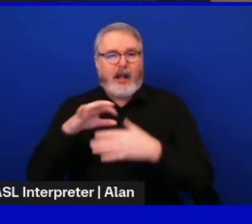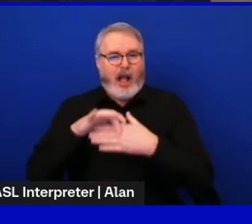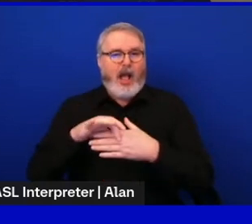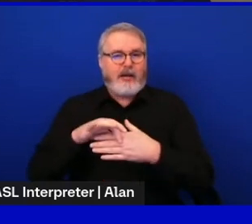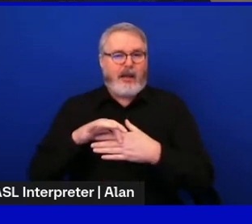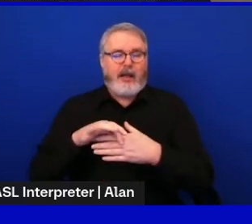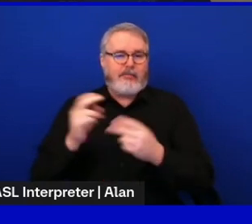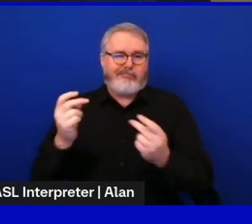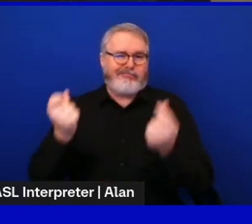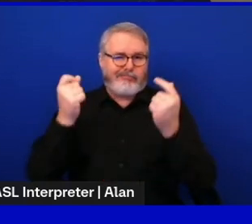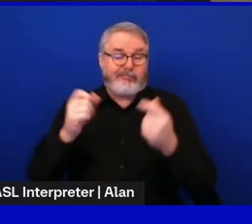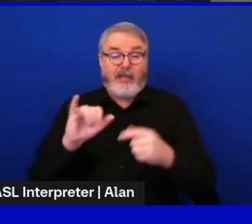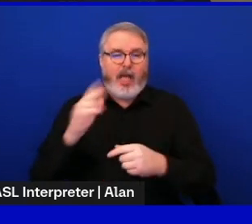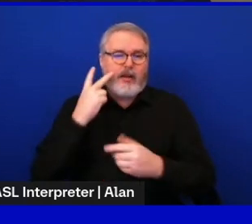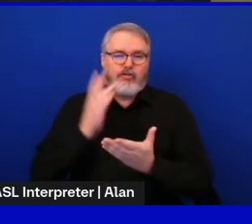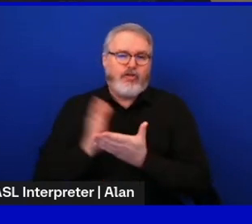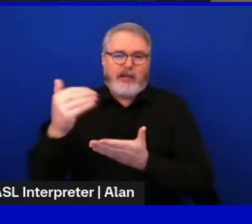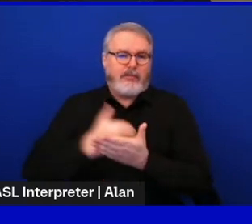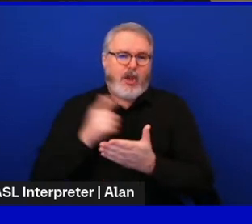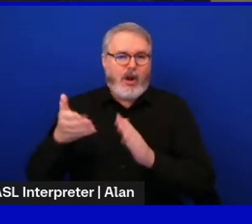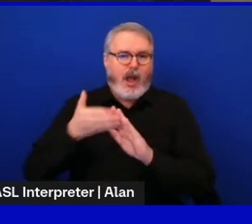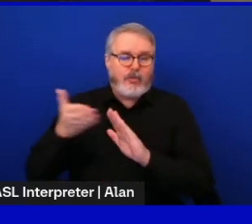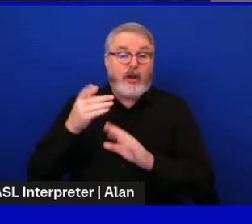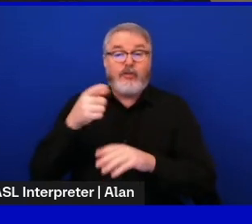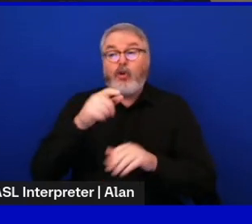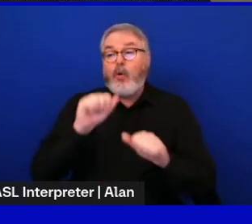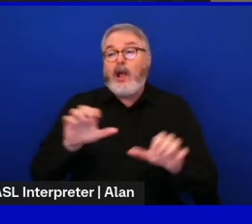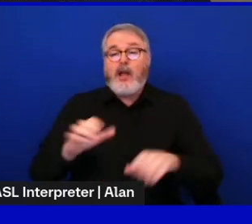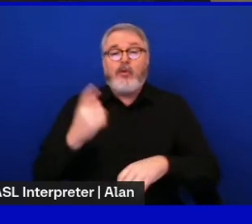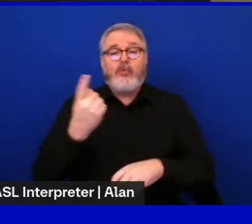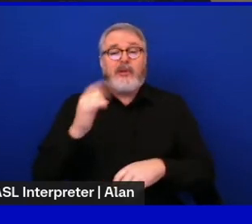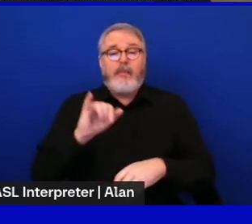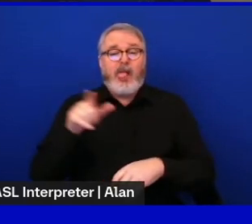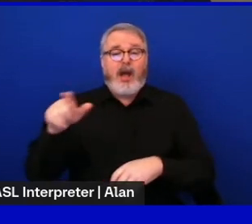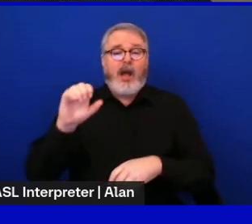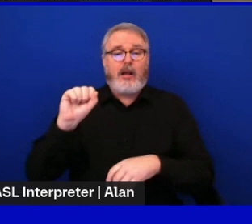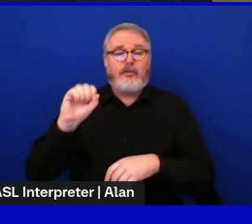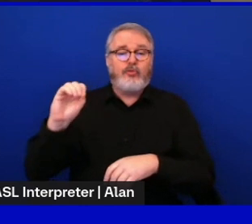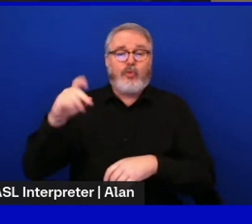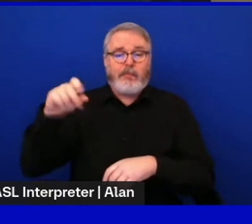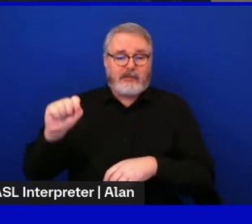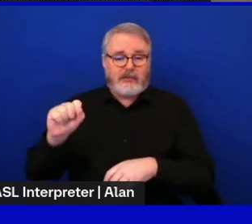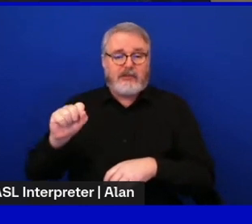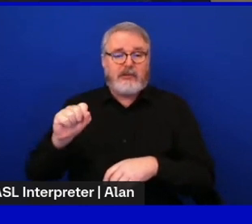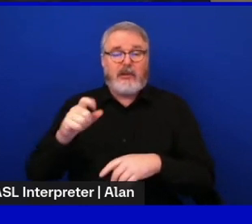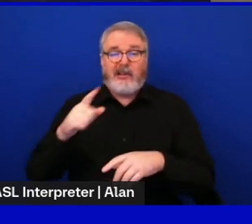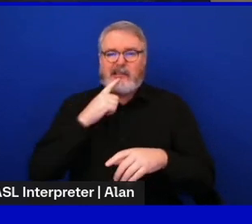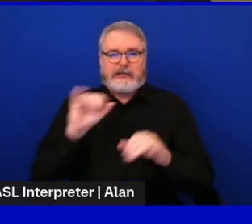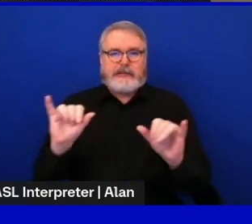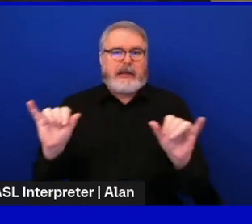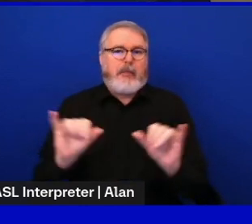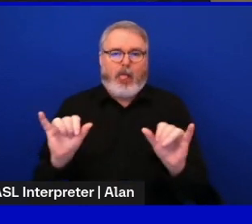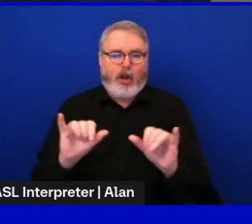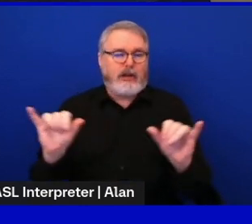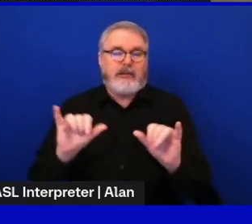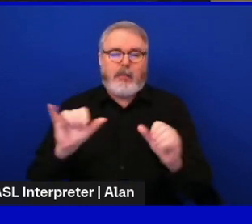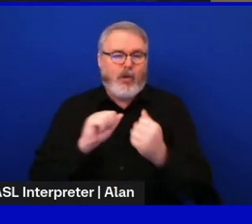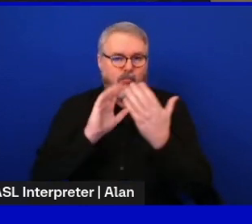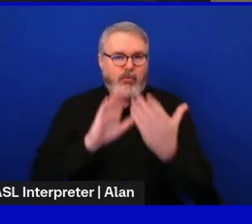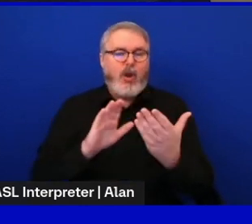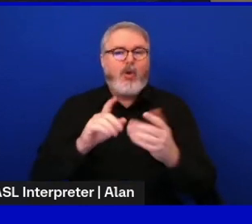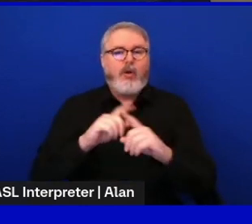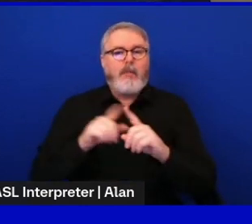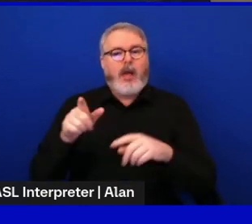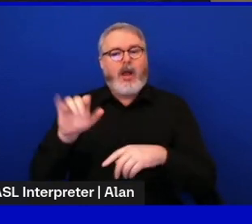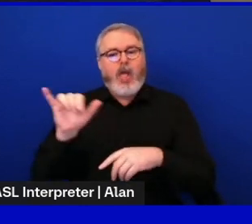It's kind of a transparent operation. Or you can do something like SOPs, which is quite similar to that, similar approach, but it kind of